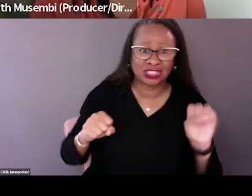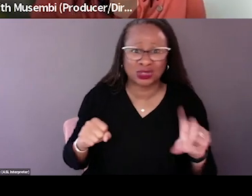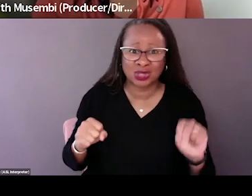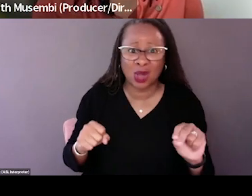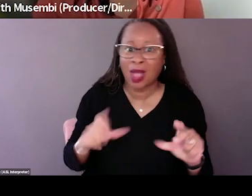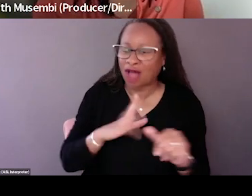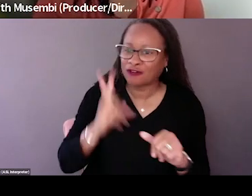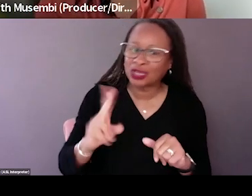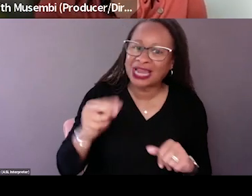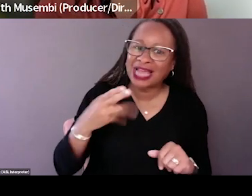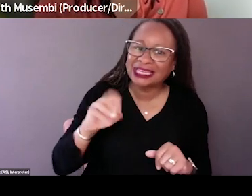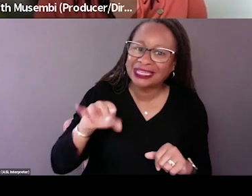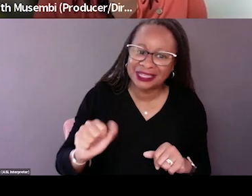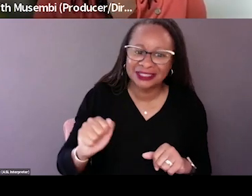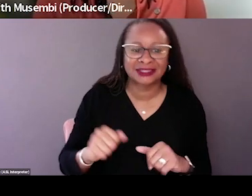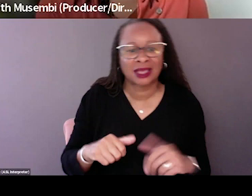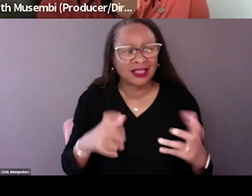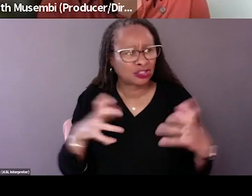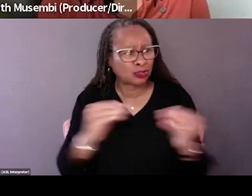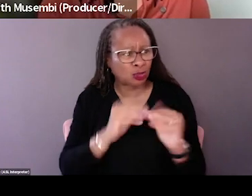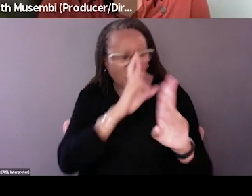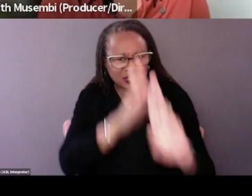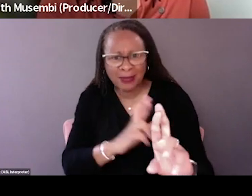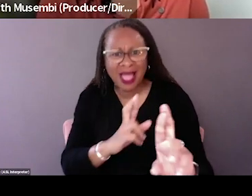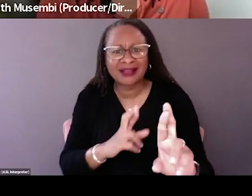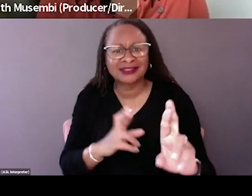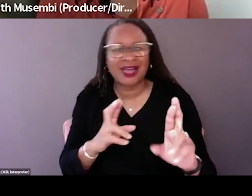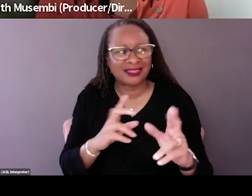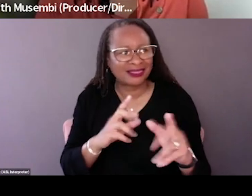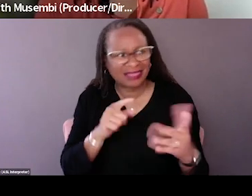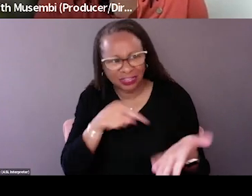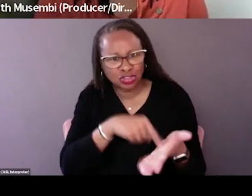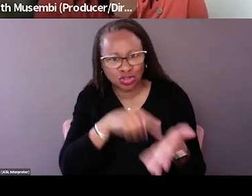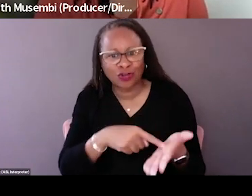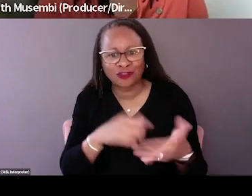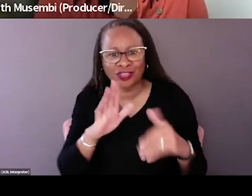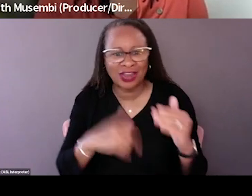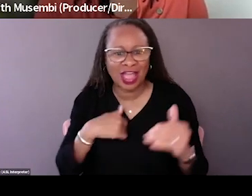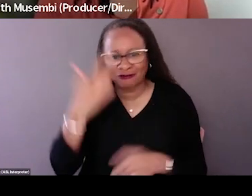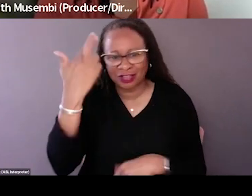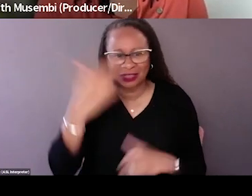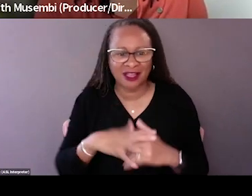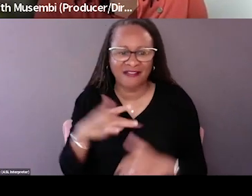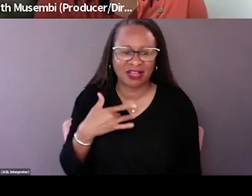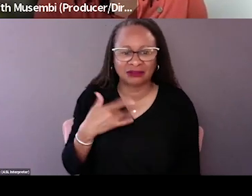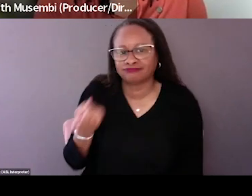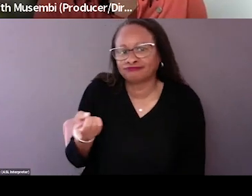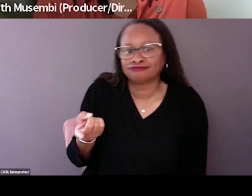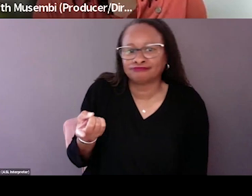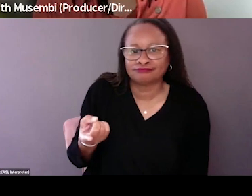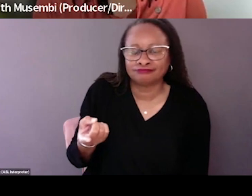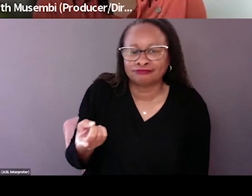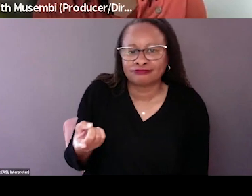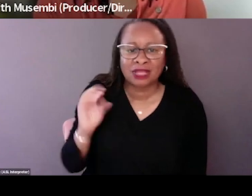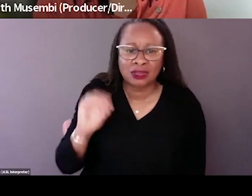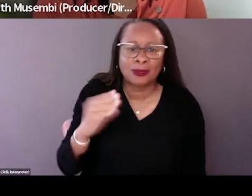Like, there's just so much more respect that I didn't realize they deserved, because I thought, well, you know, you put some of these animals